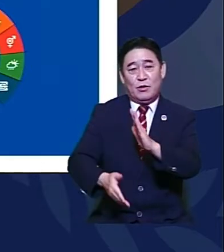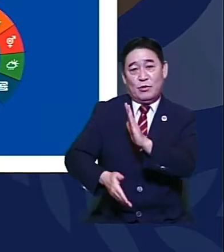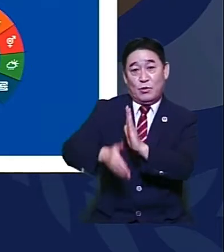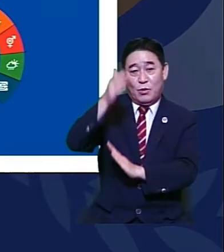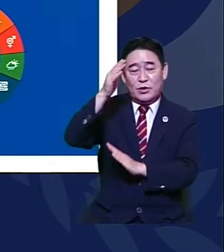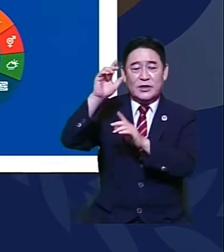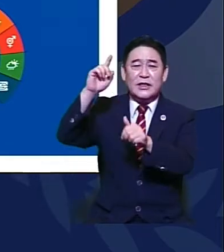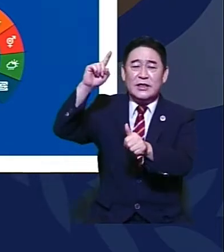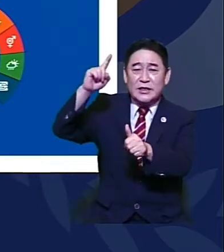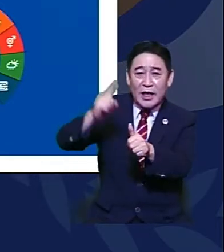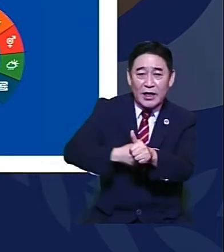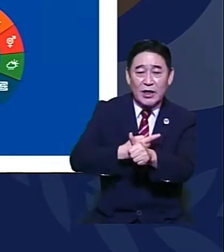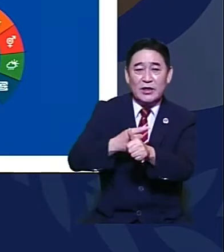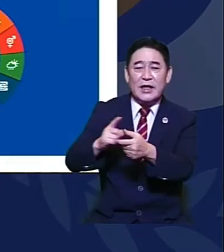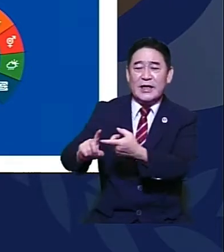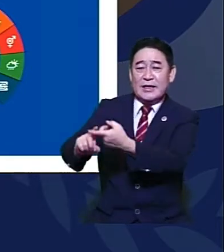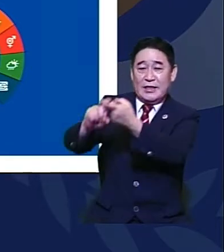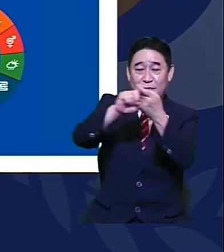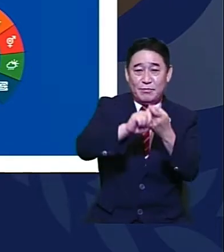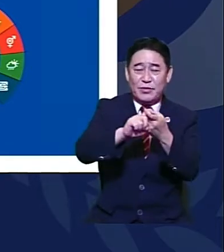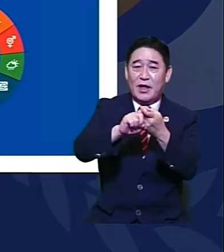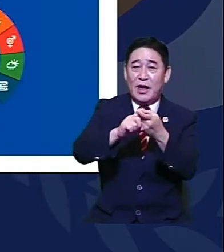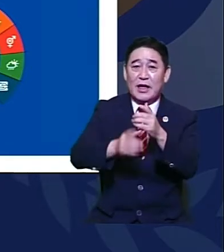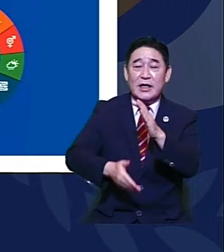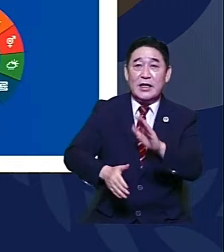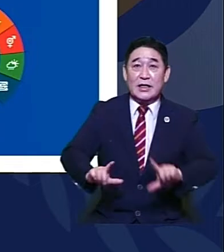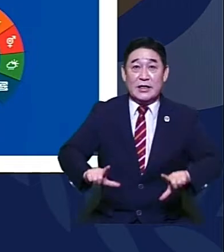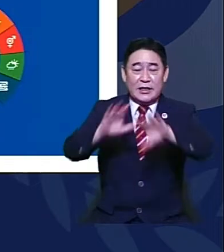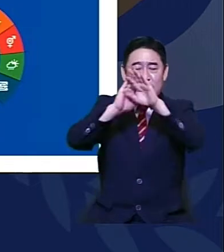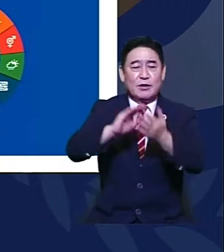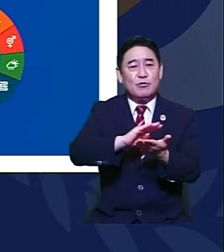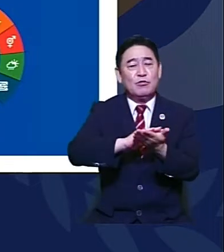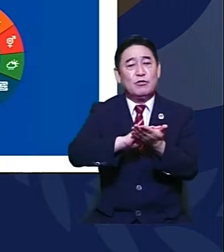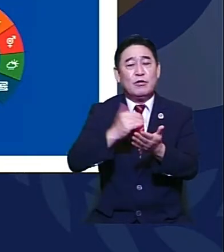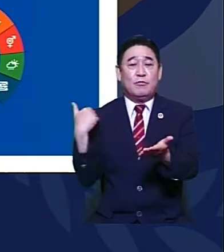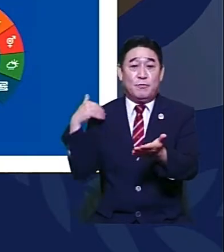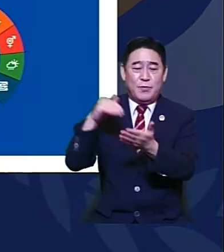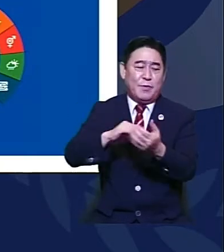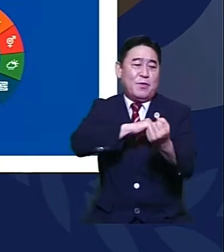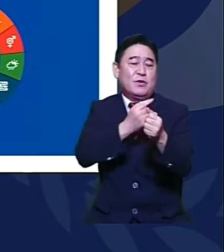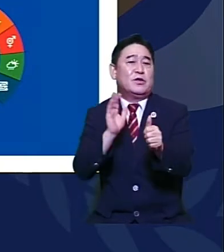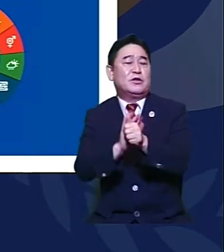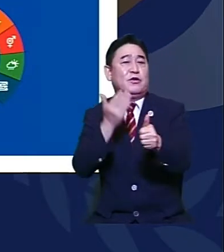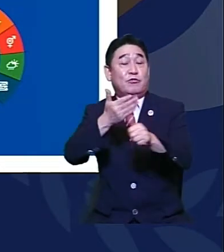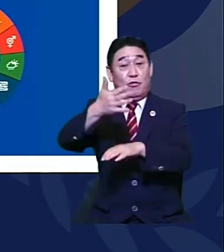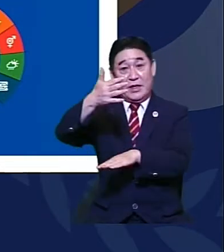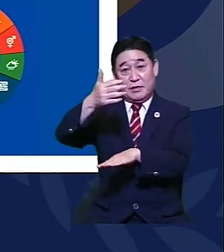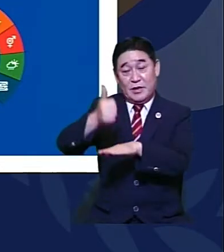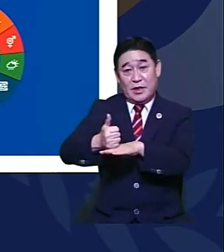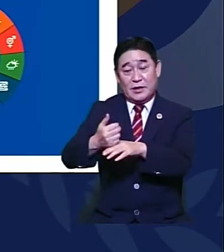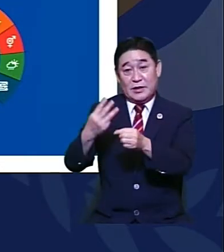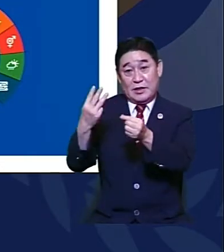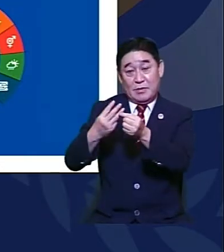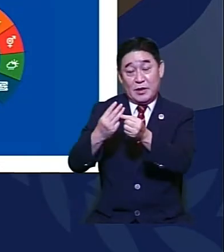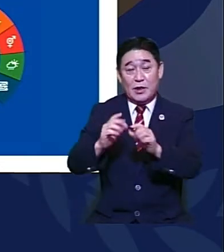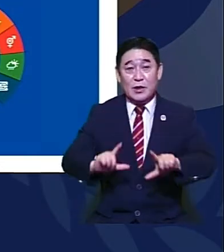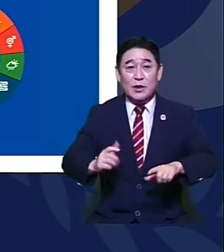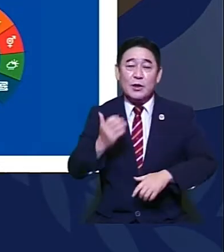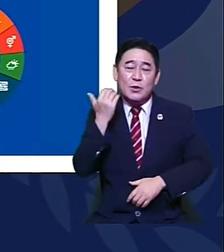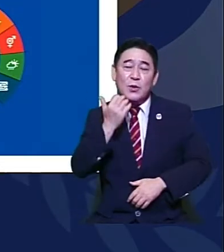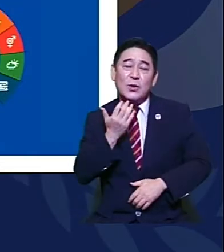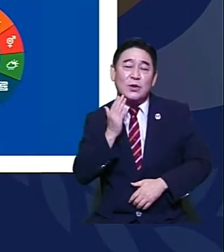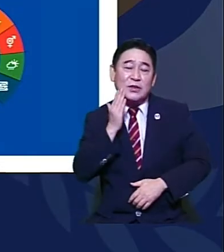and infrastructure climate resilient. And lastly, expanding green climate